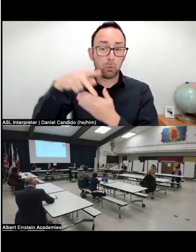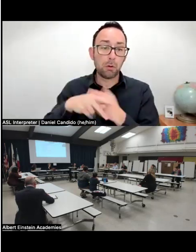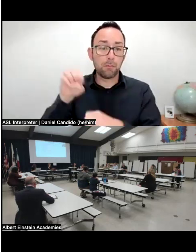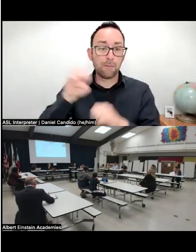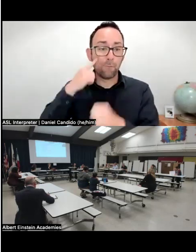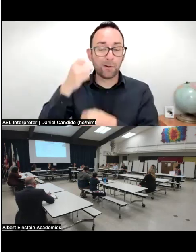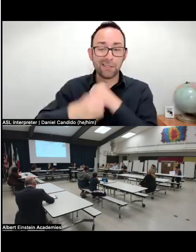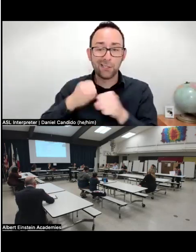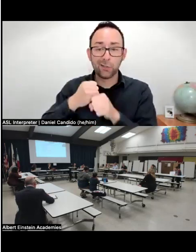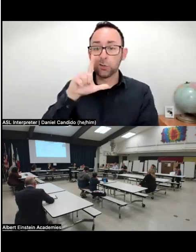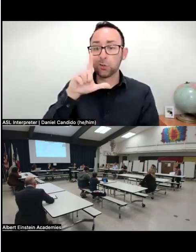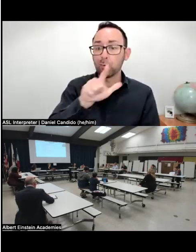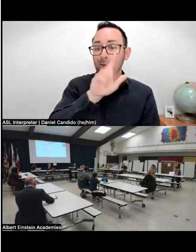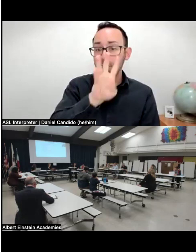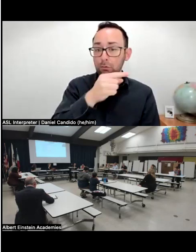2024-25.